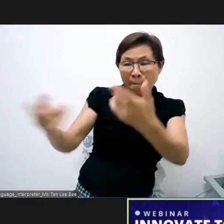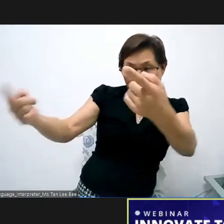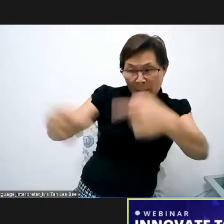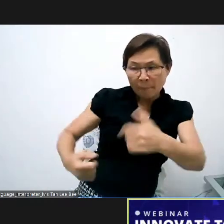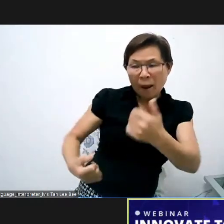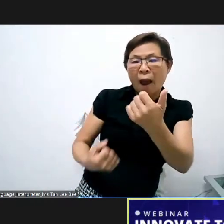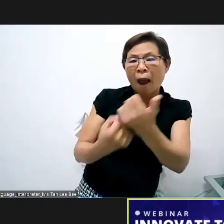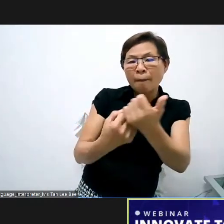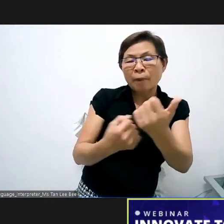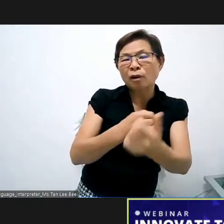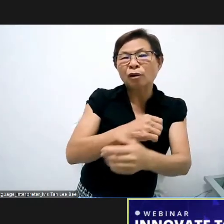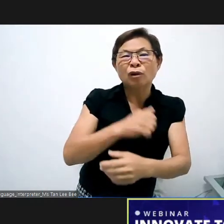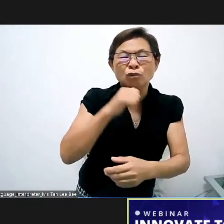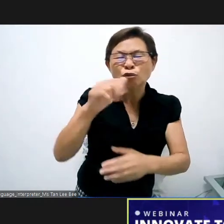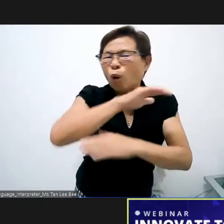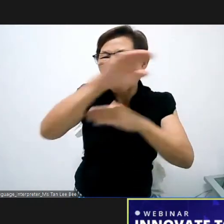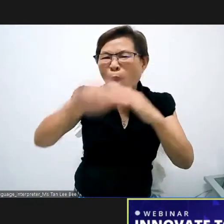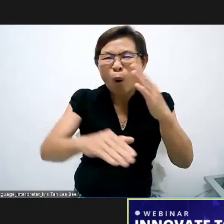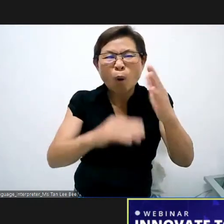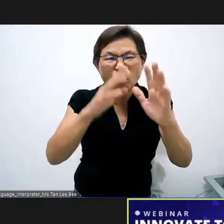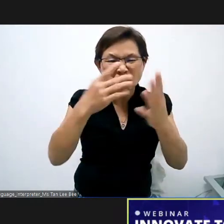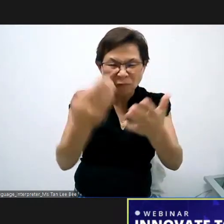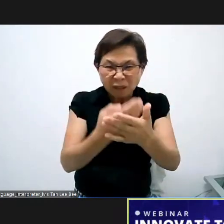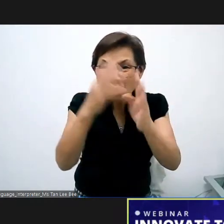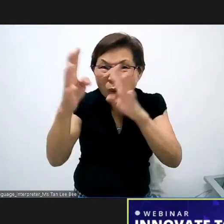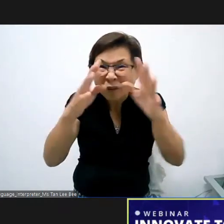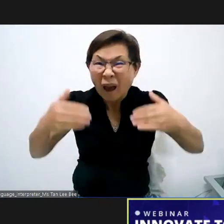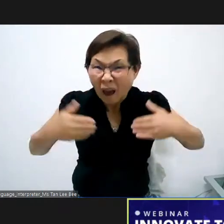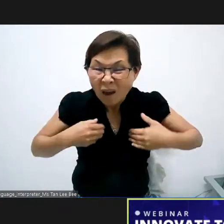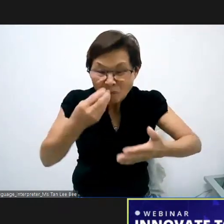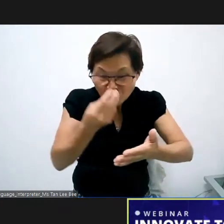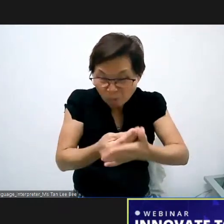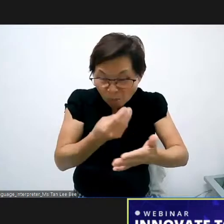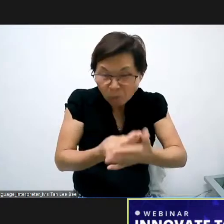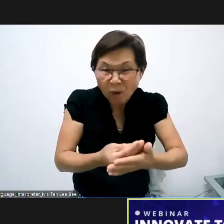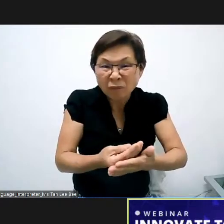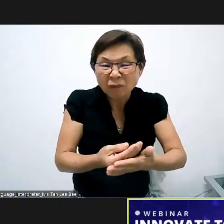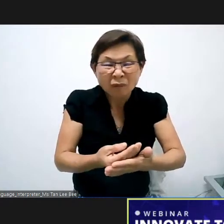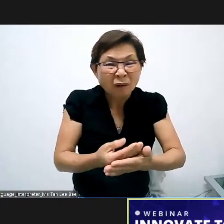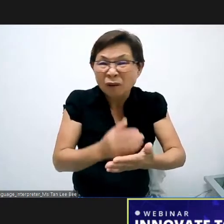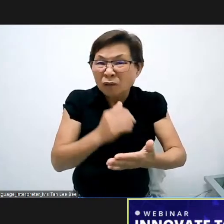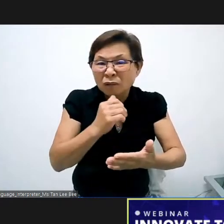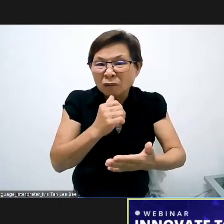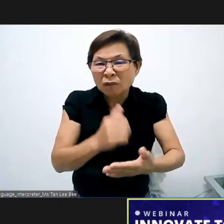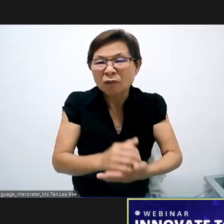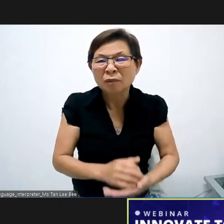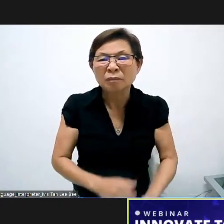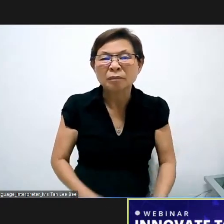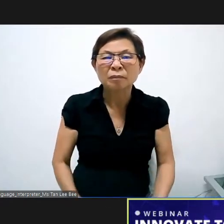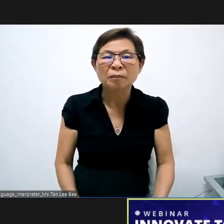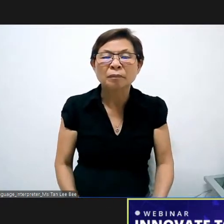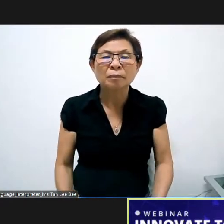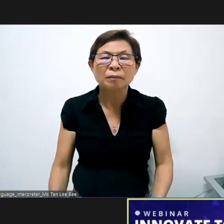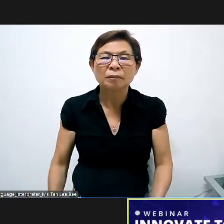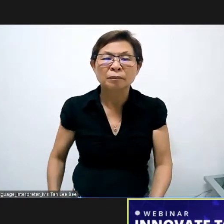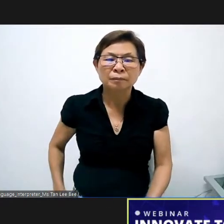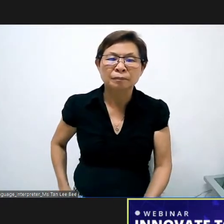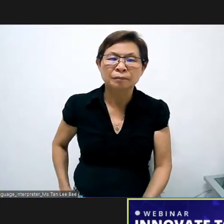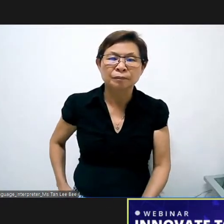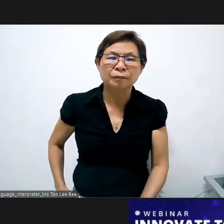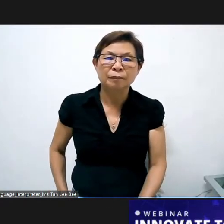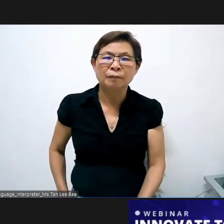can either in terms of funding, in terms of appreciation, anything that can help back to our